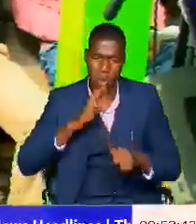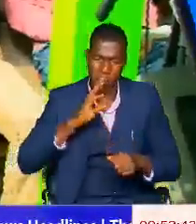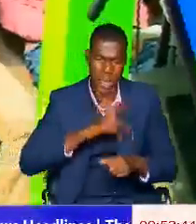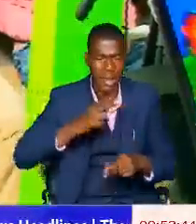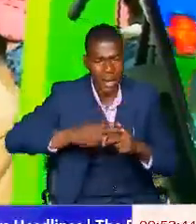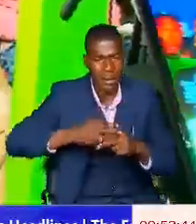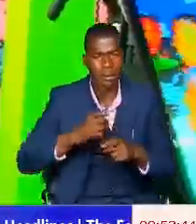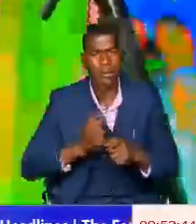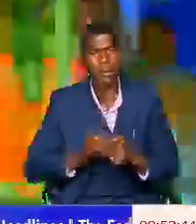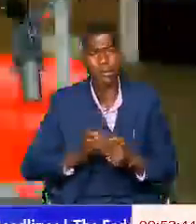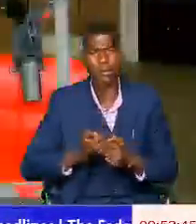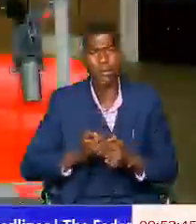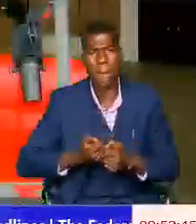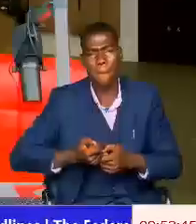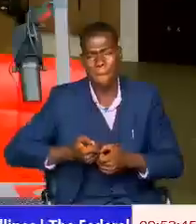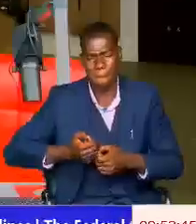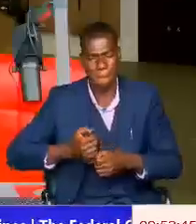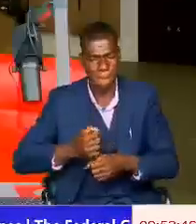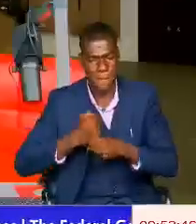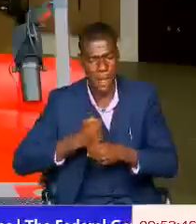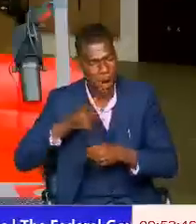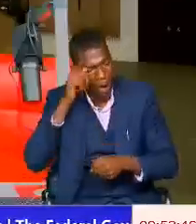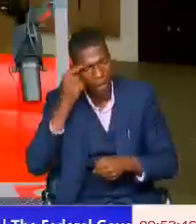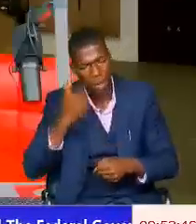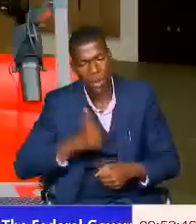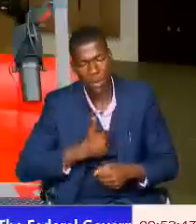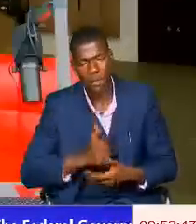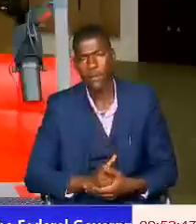name. Now, on our way day,